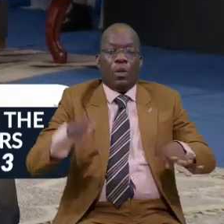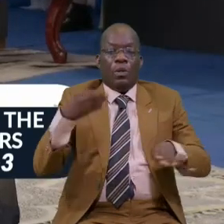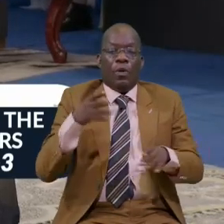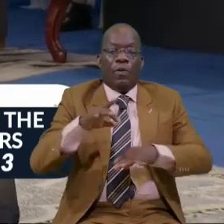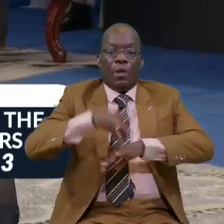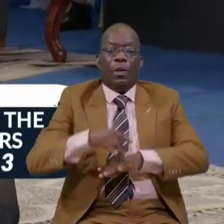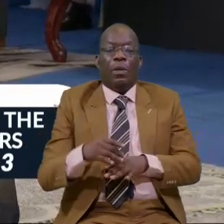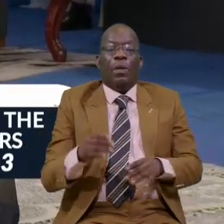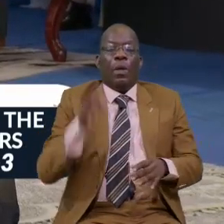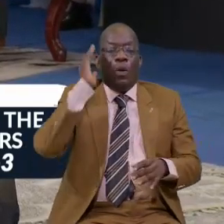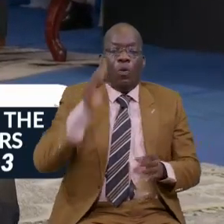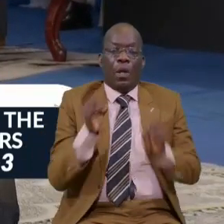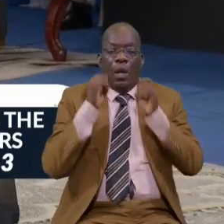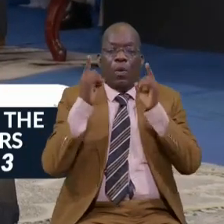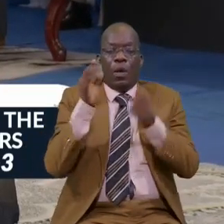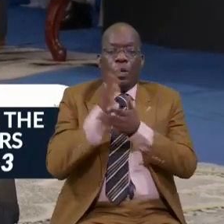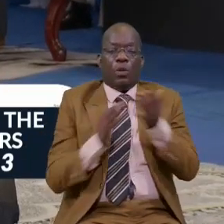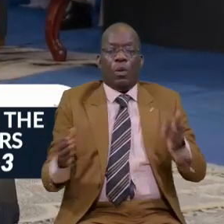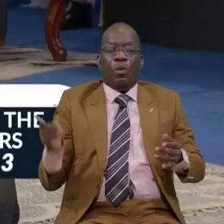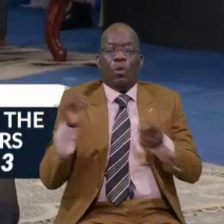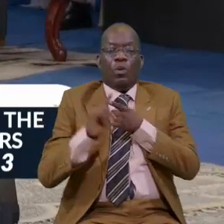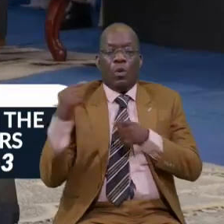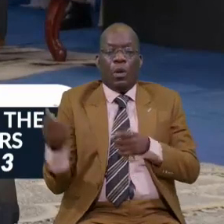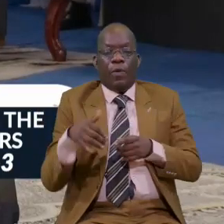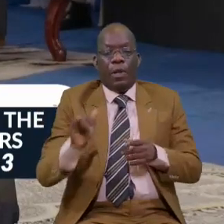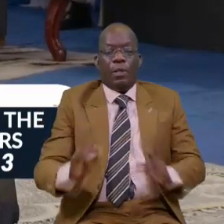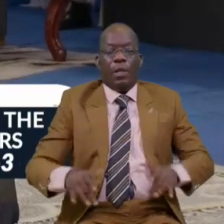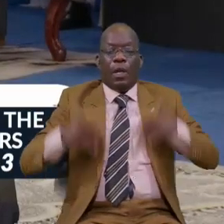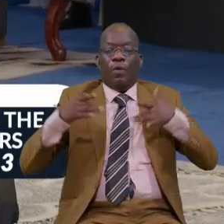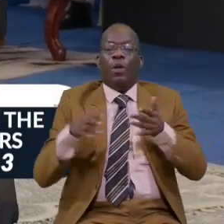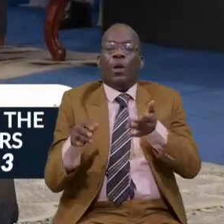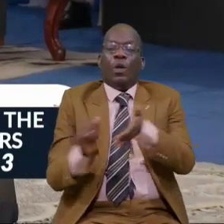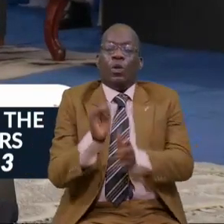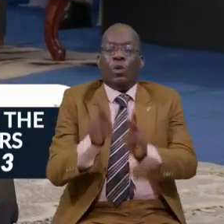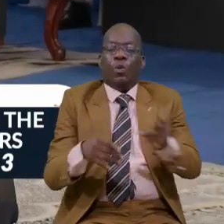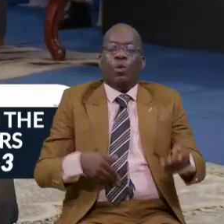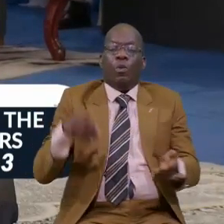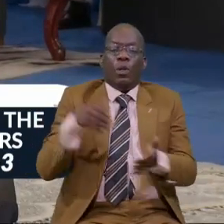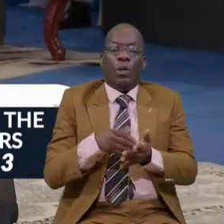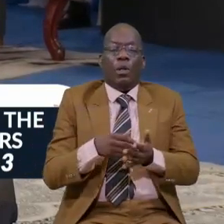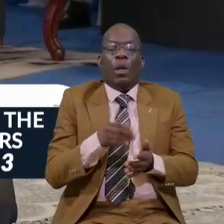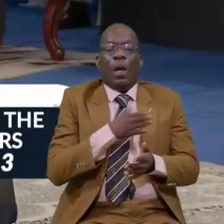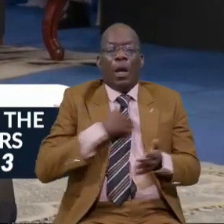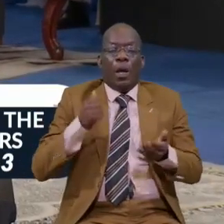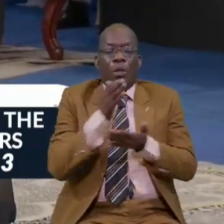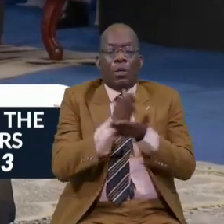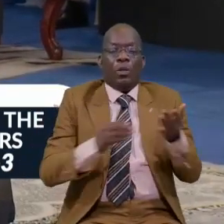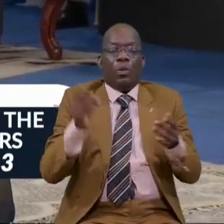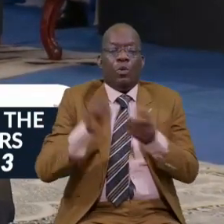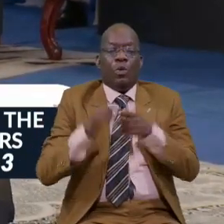to everlasting life, those who are born again, and some to shame and